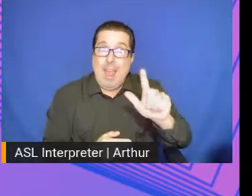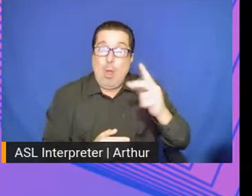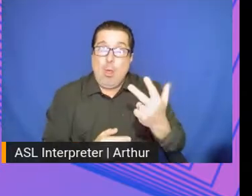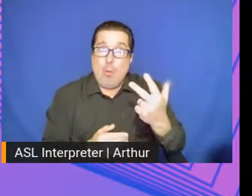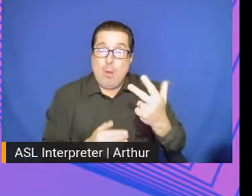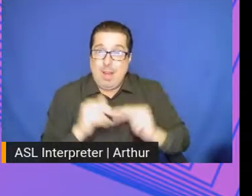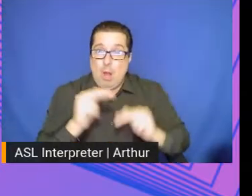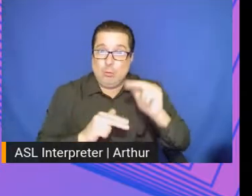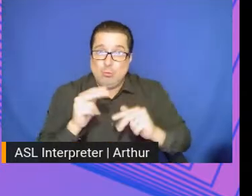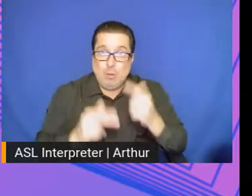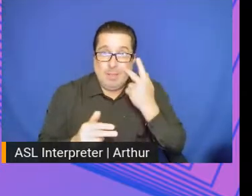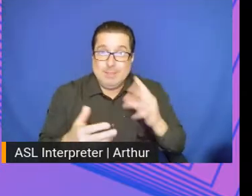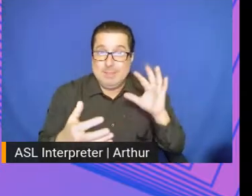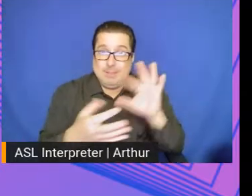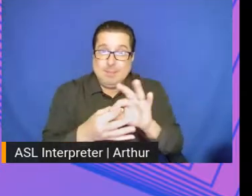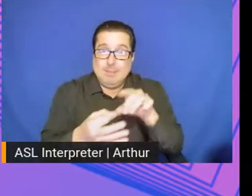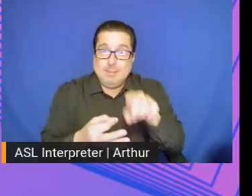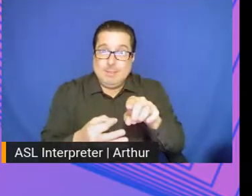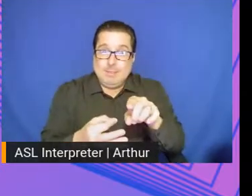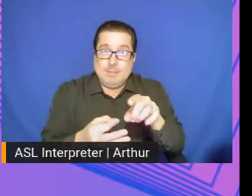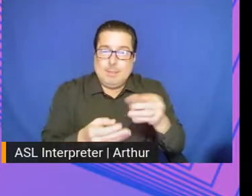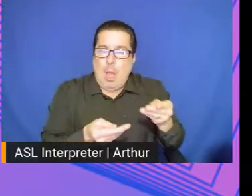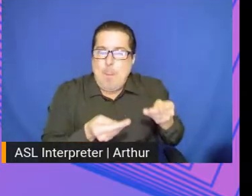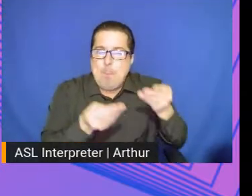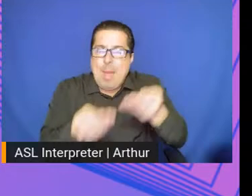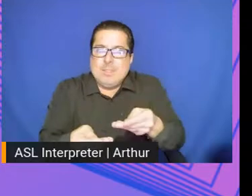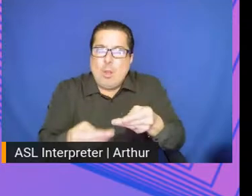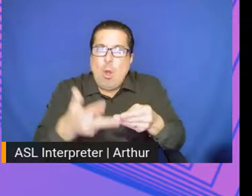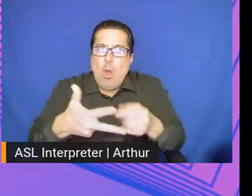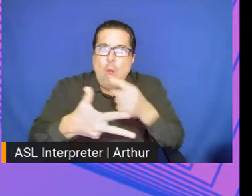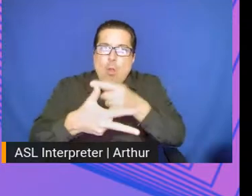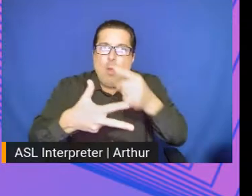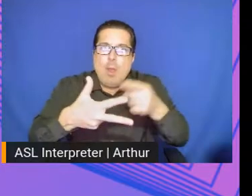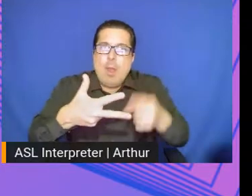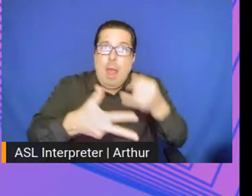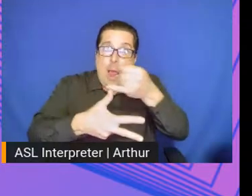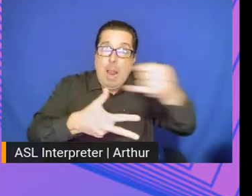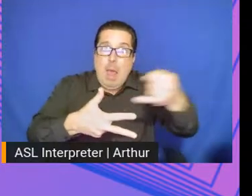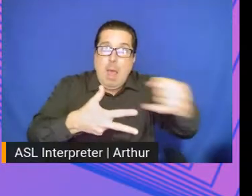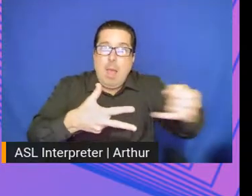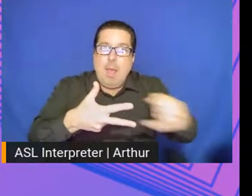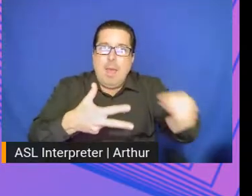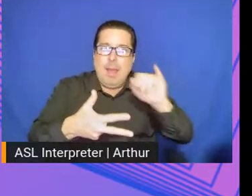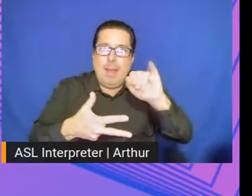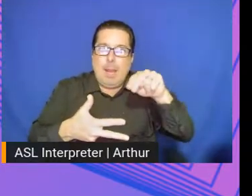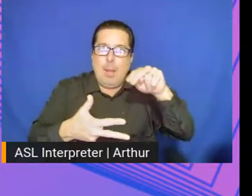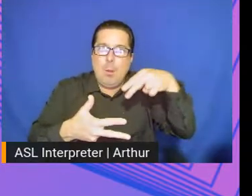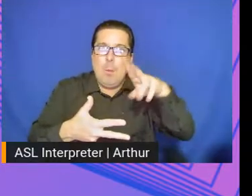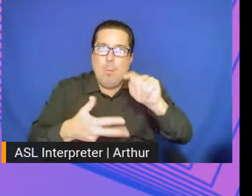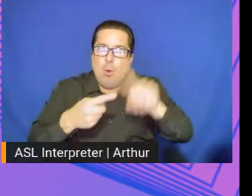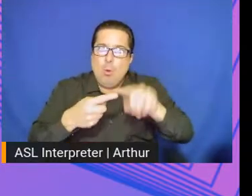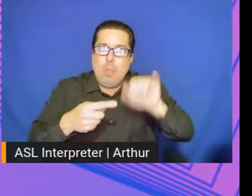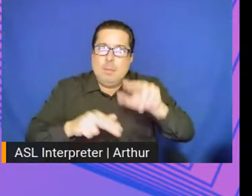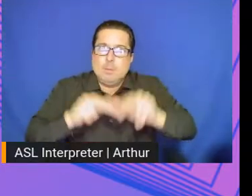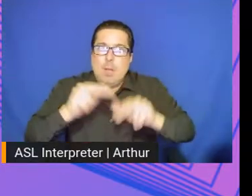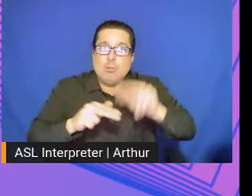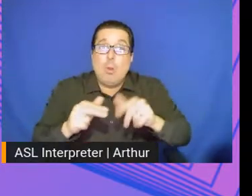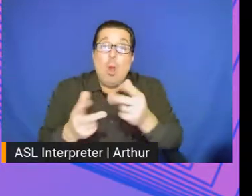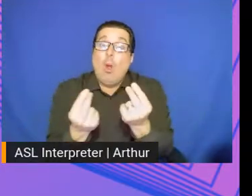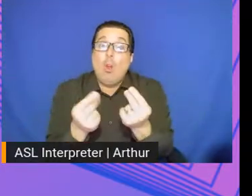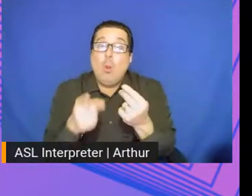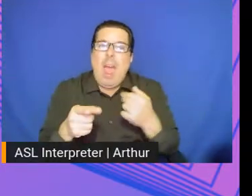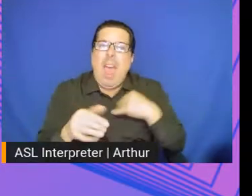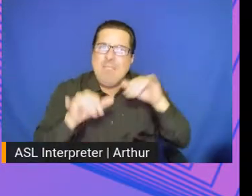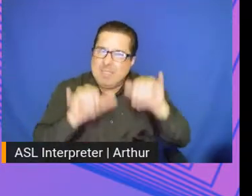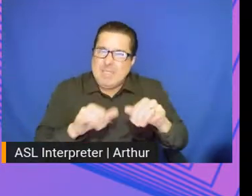passing in 3 lines of input to this construct. And what it's doing is it has sane defaults